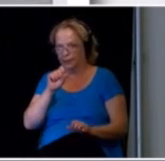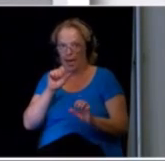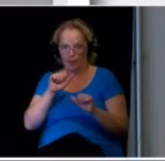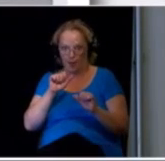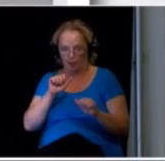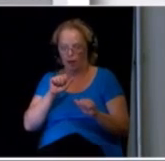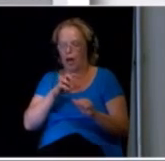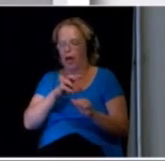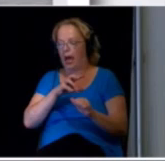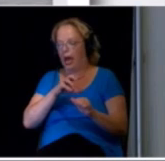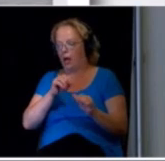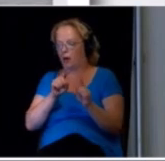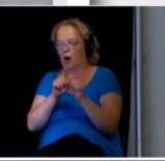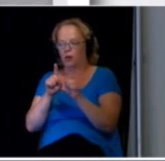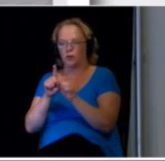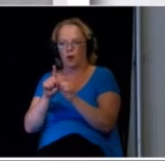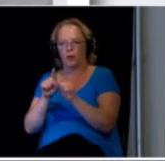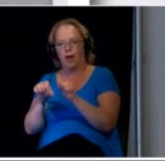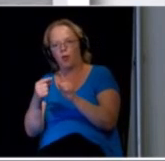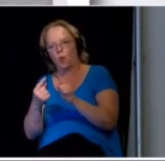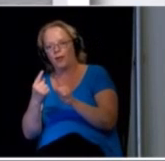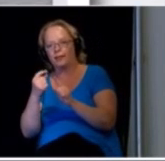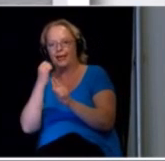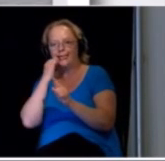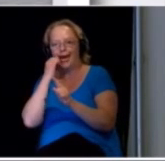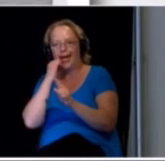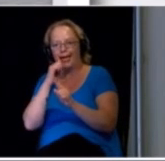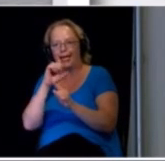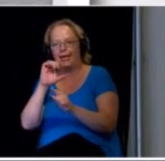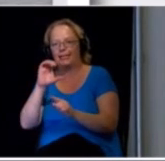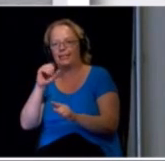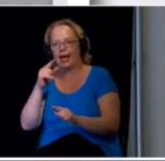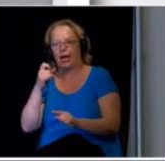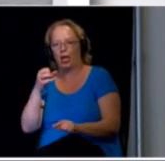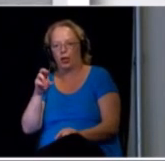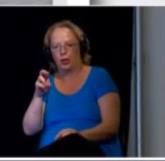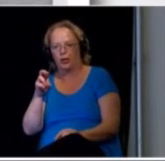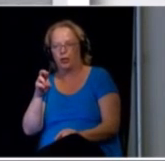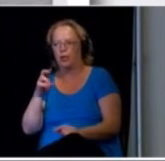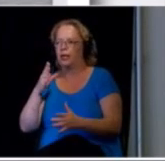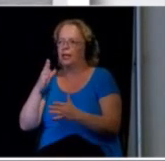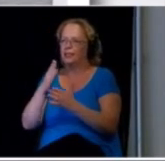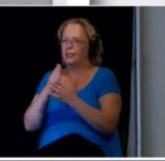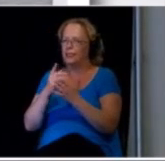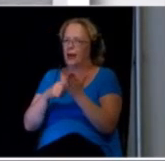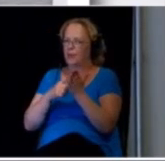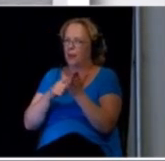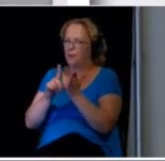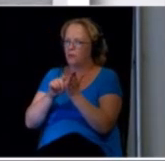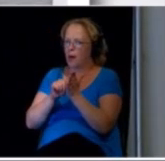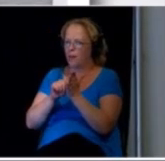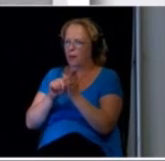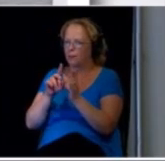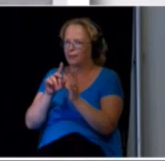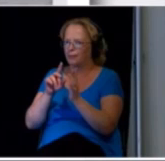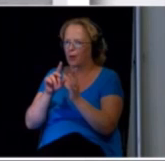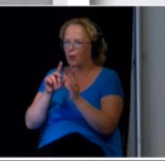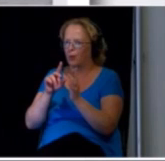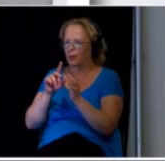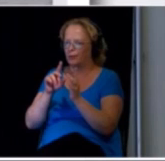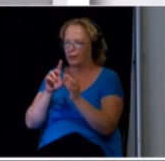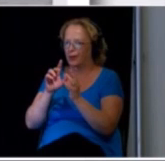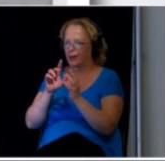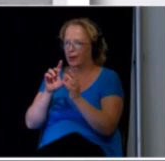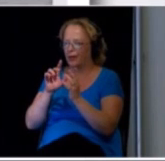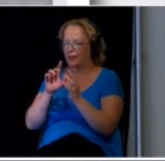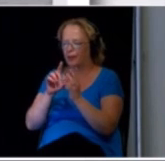capability, and then the other as a daily cycler. There was a bit of confusion in the press because they would conflate sometimes the backup functionality,